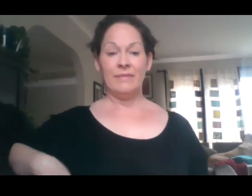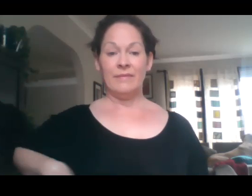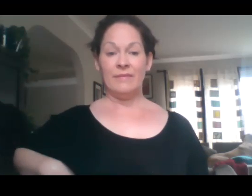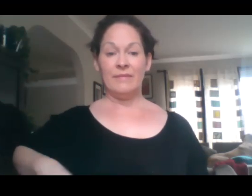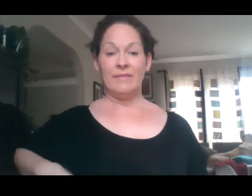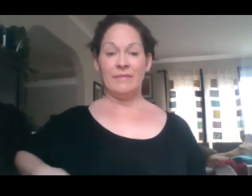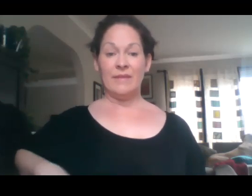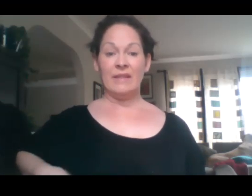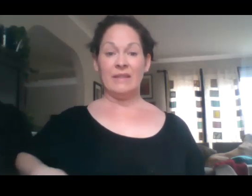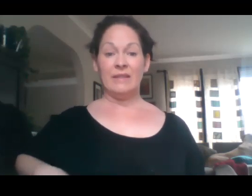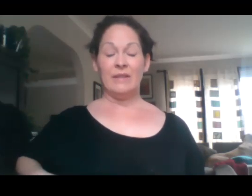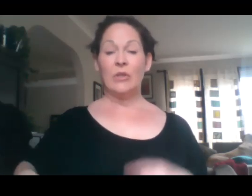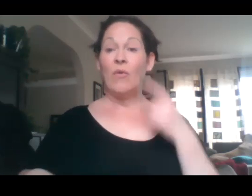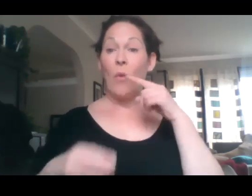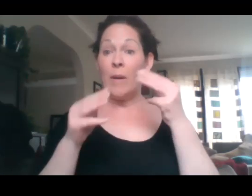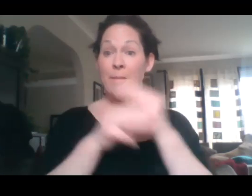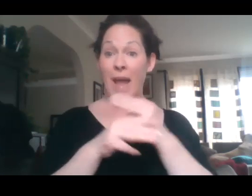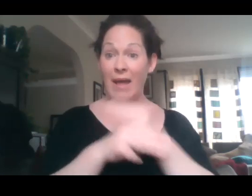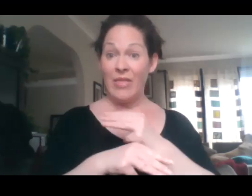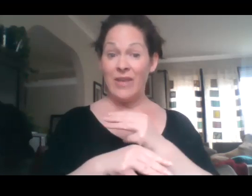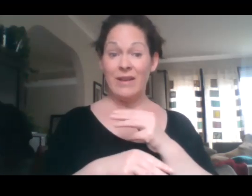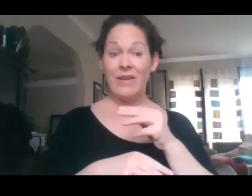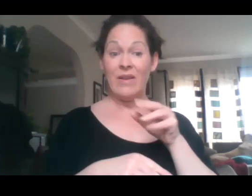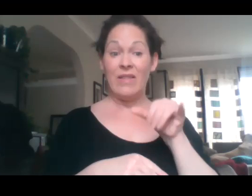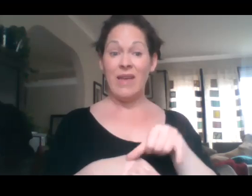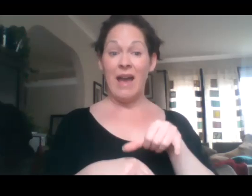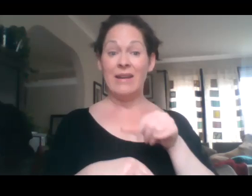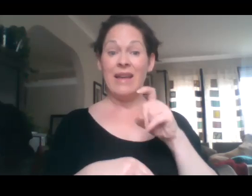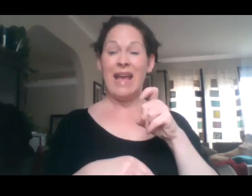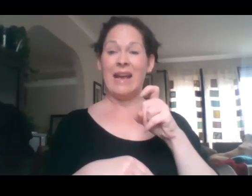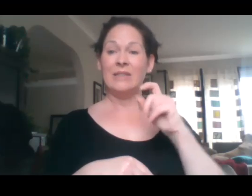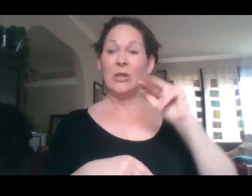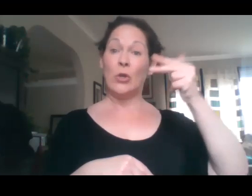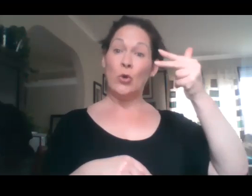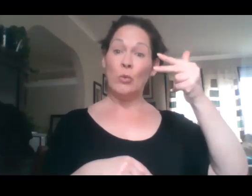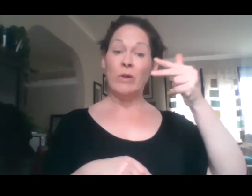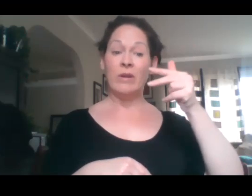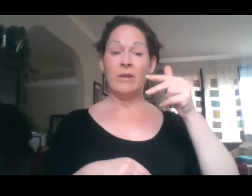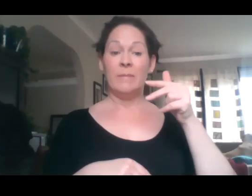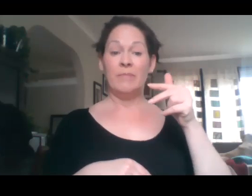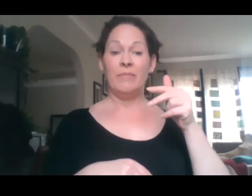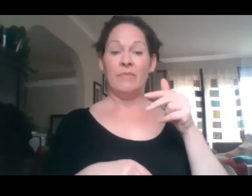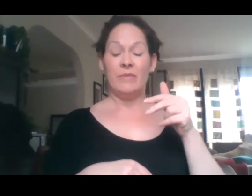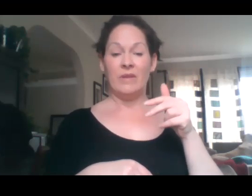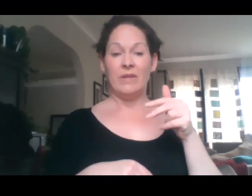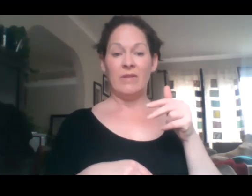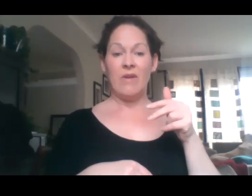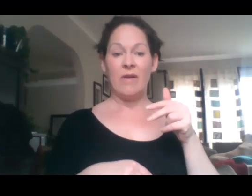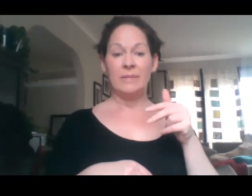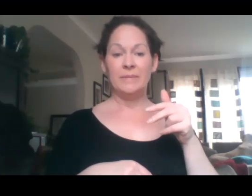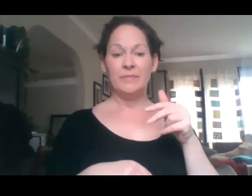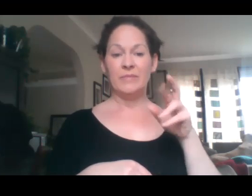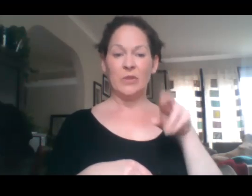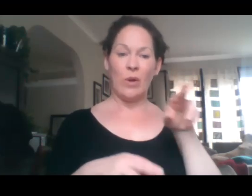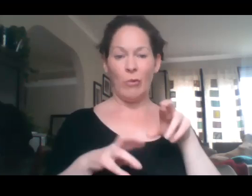this mathematically is x cubed square root times the cube root of x,